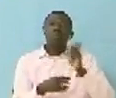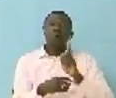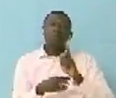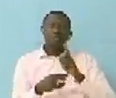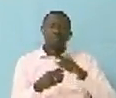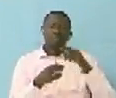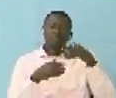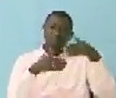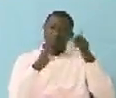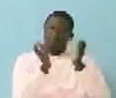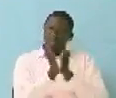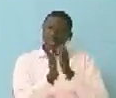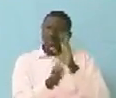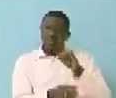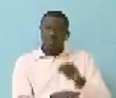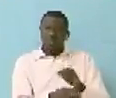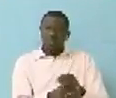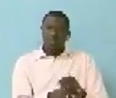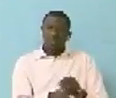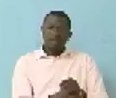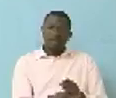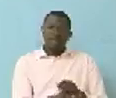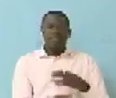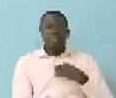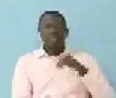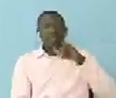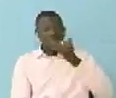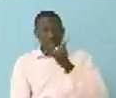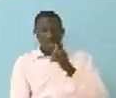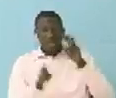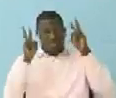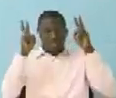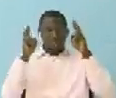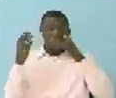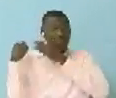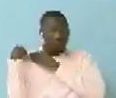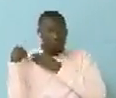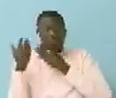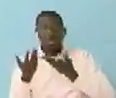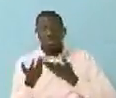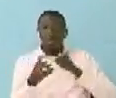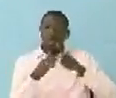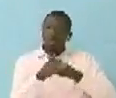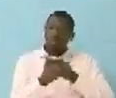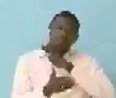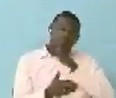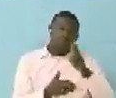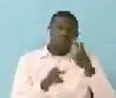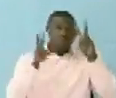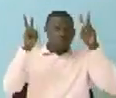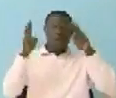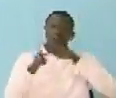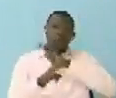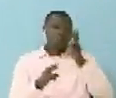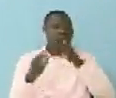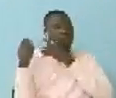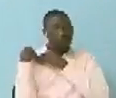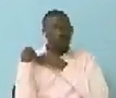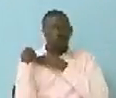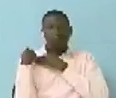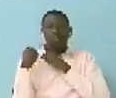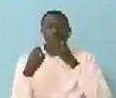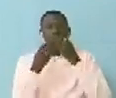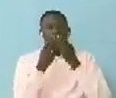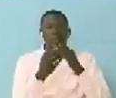question. Yes, Yaya Jammeh was responsible, or no, Yaya Jammeh was not responsible. You said the answer is obvious because